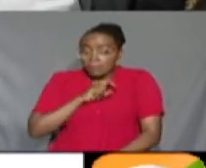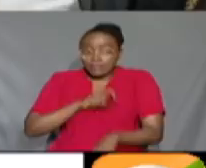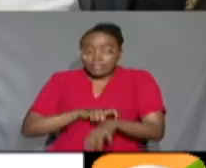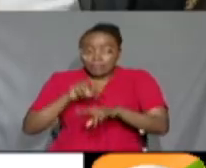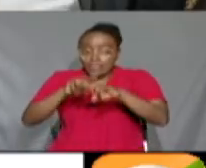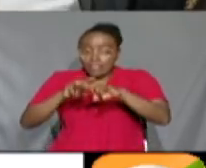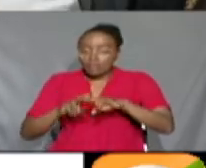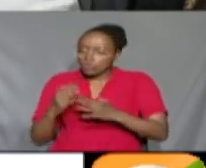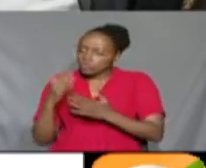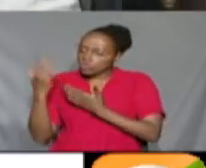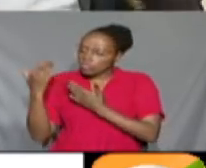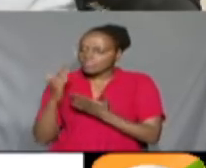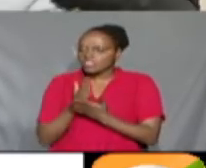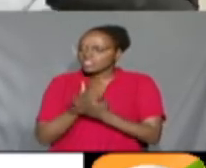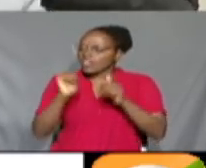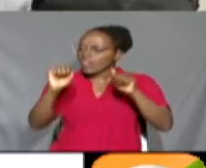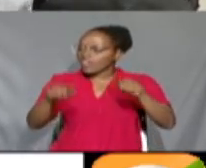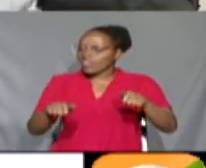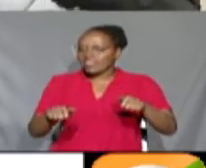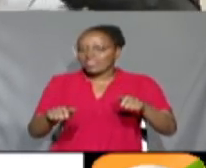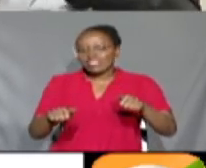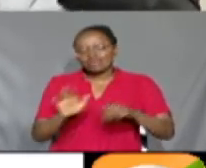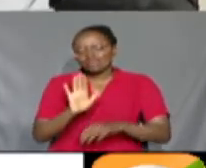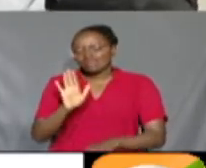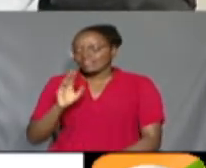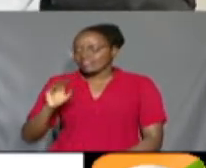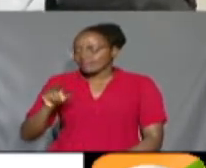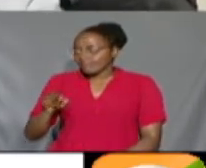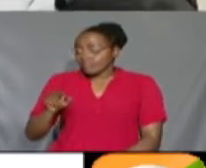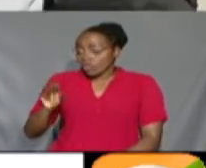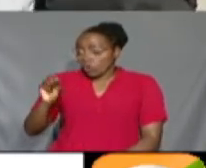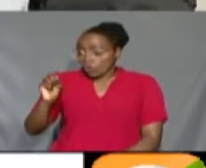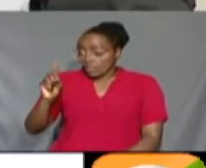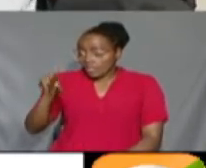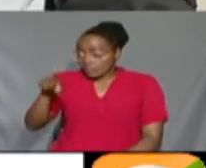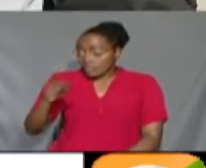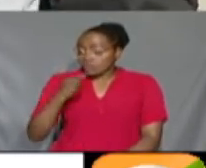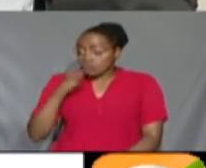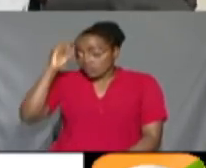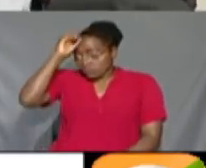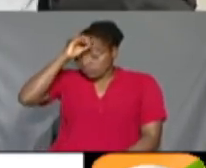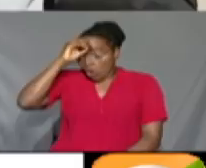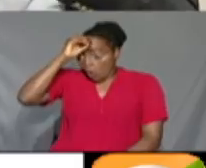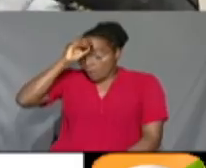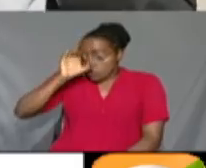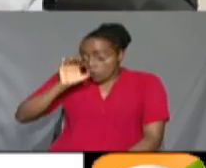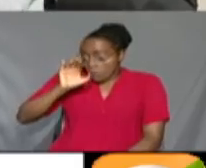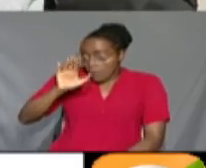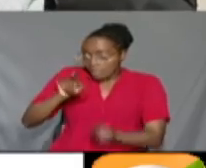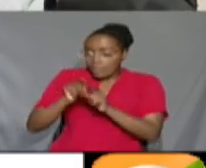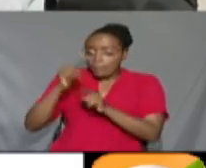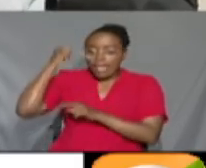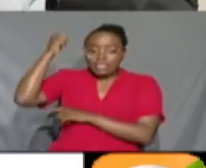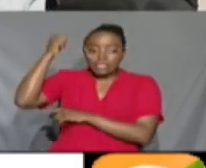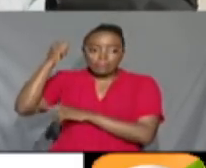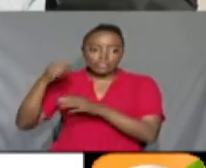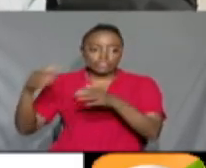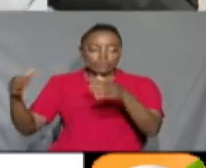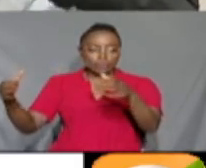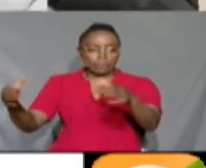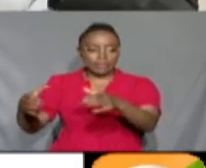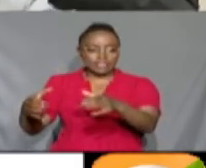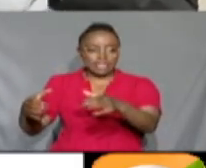hope you could share that. The sitting of the task force. Mm-hmm. That ODM will give their views as a political party. But what I want to say